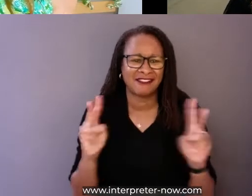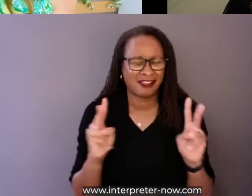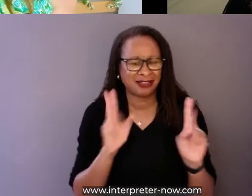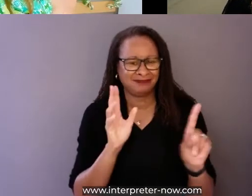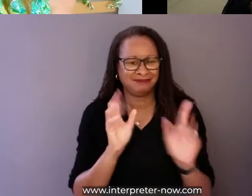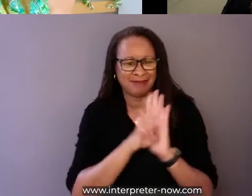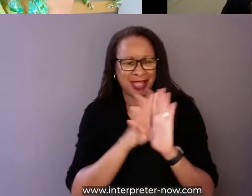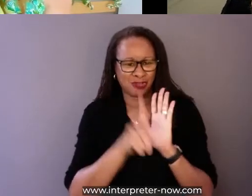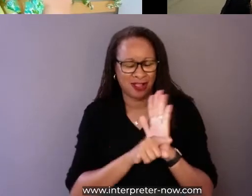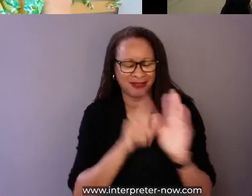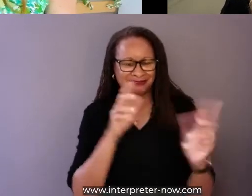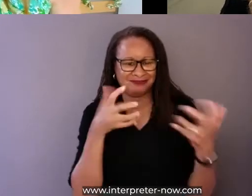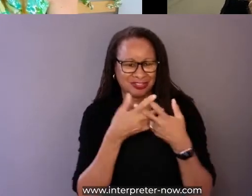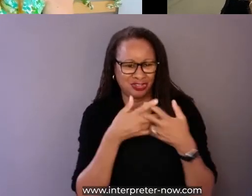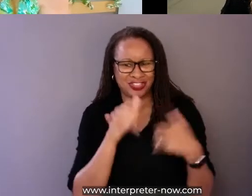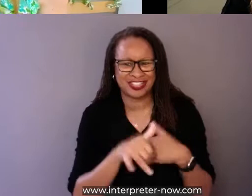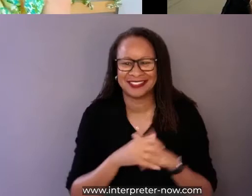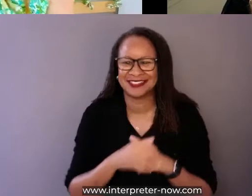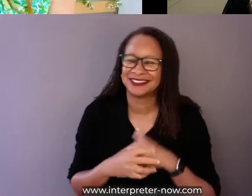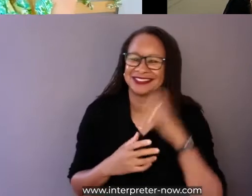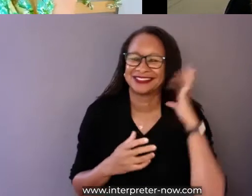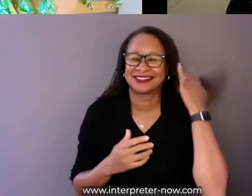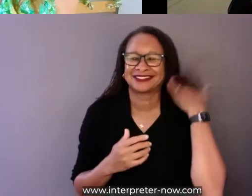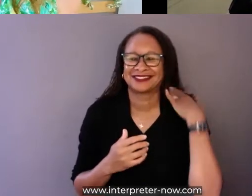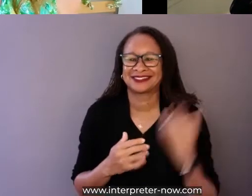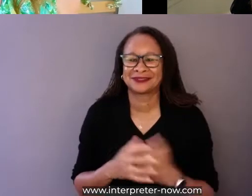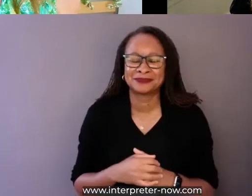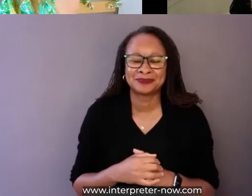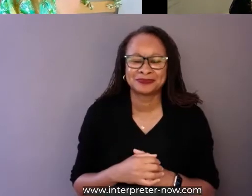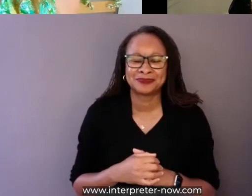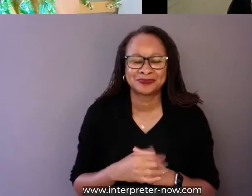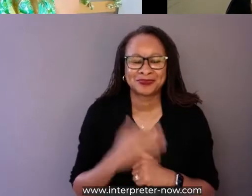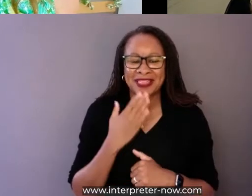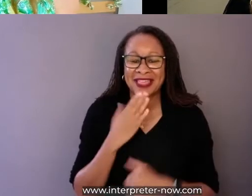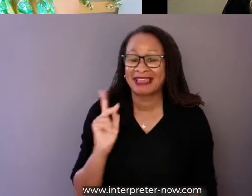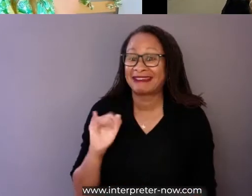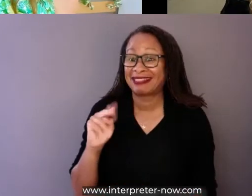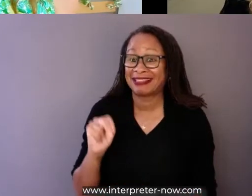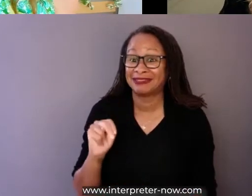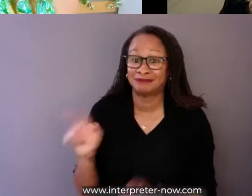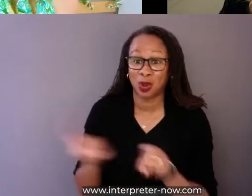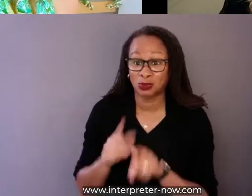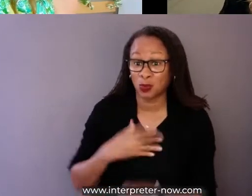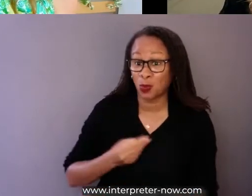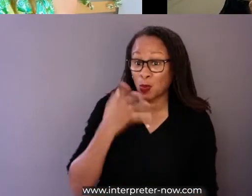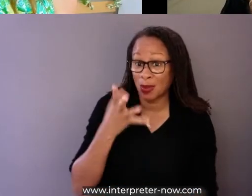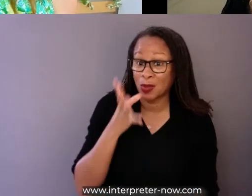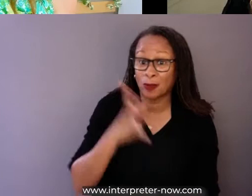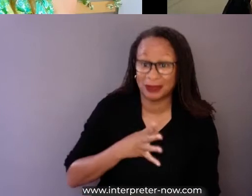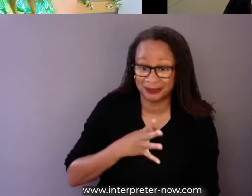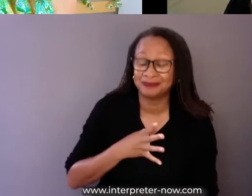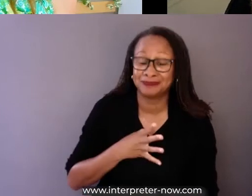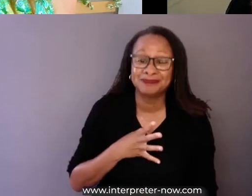in the background. Yes. Thank you. So I am also a white woman.